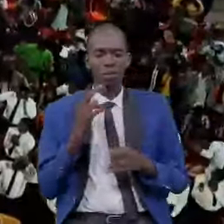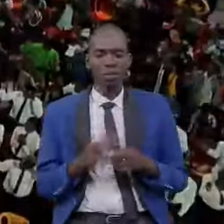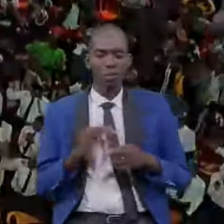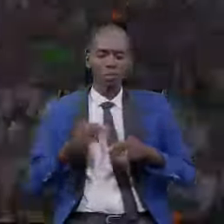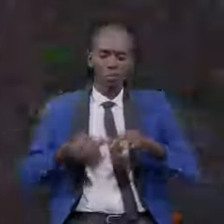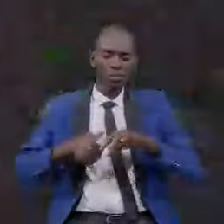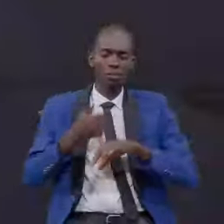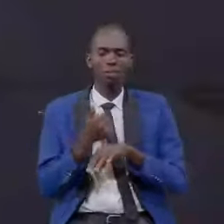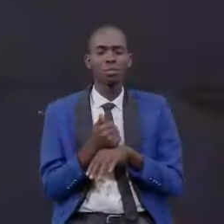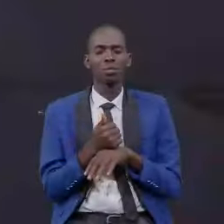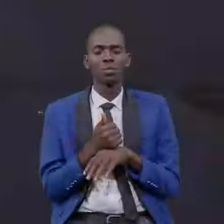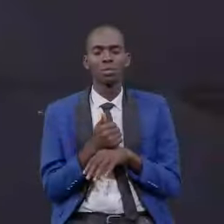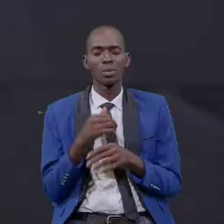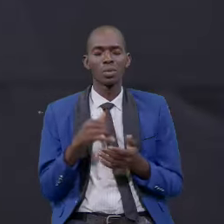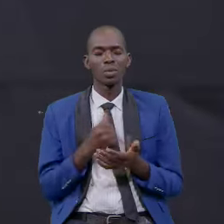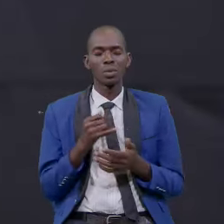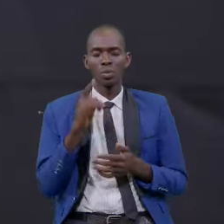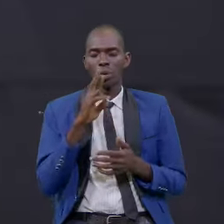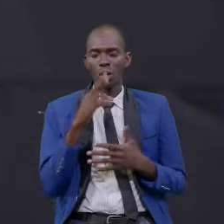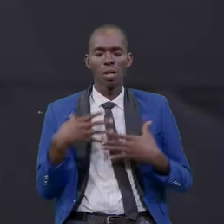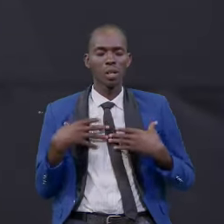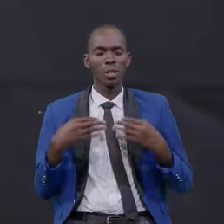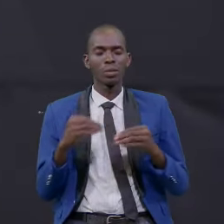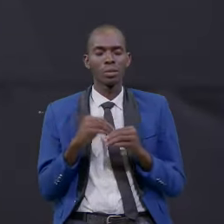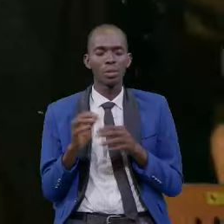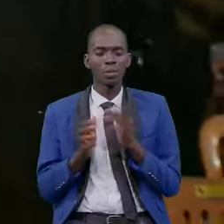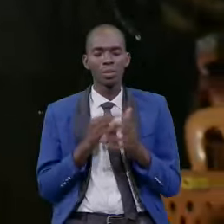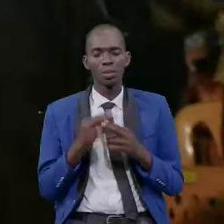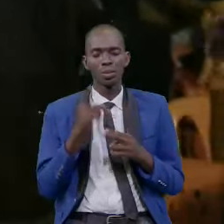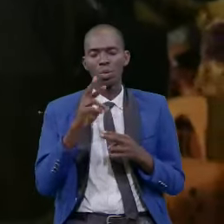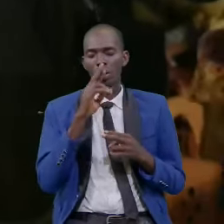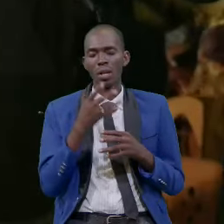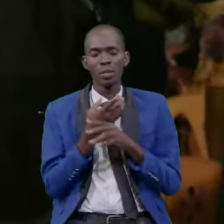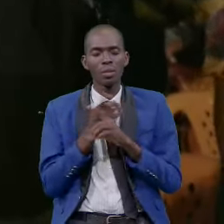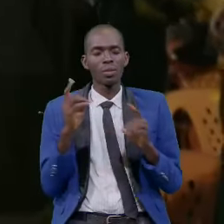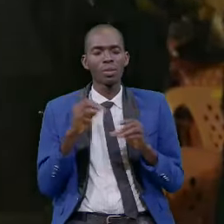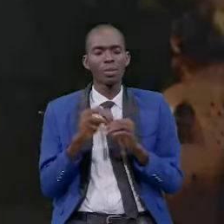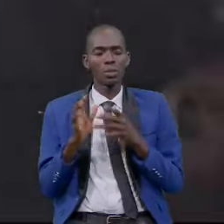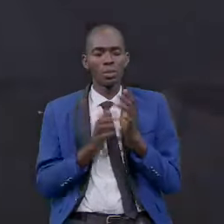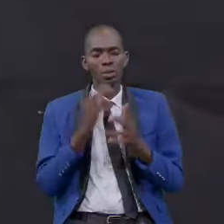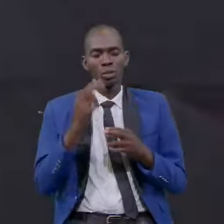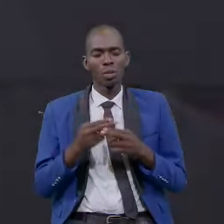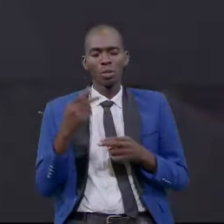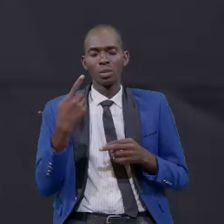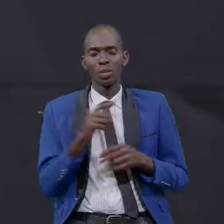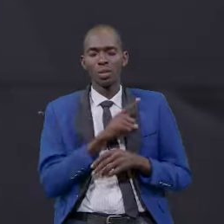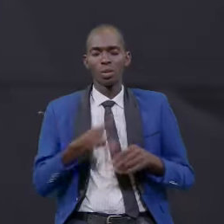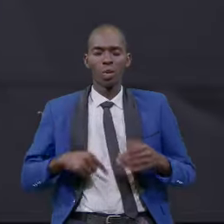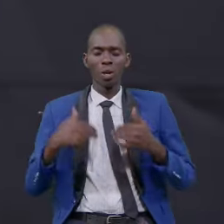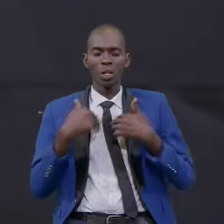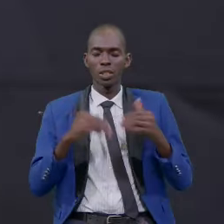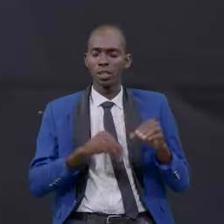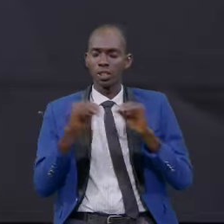Confirmation. You are healed. You are delivered. The Lord has set you free.